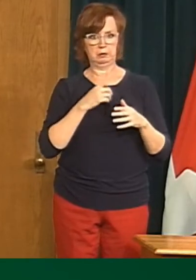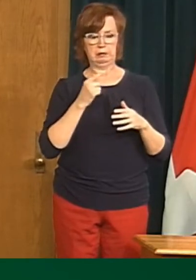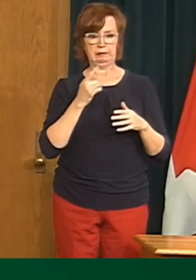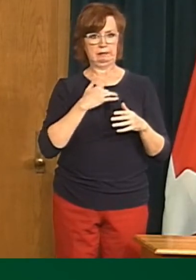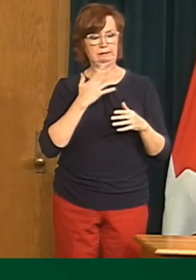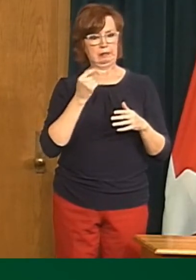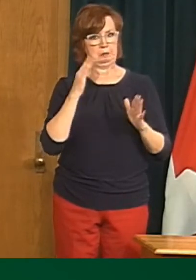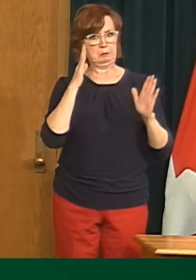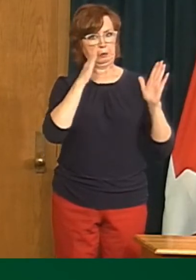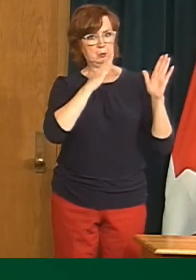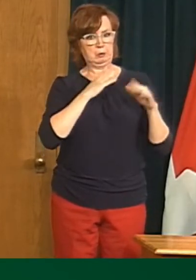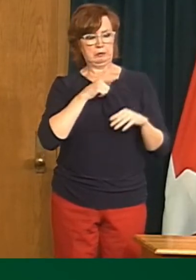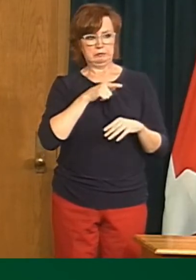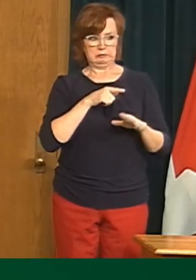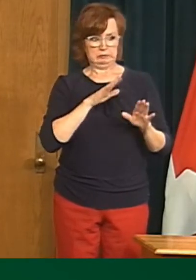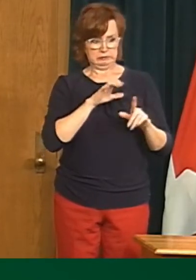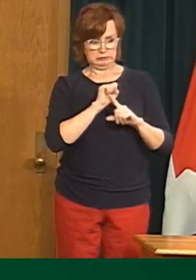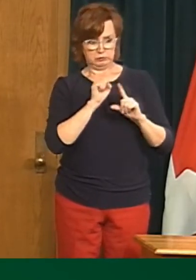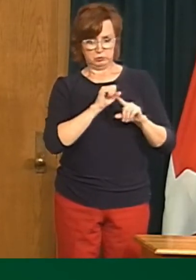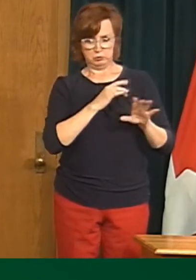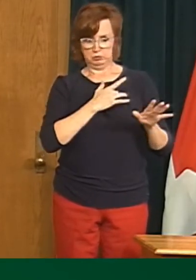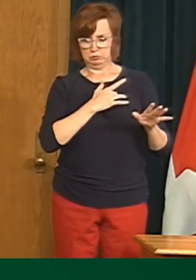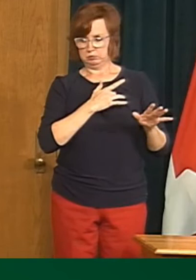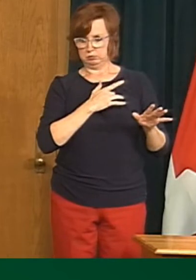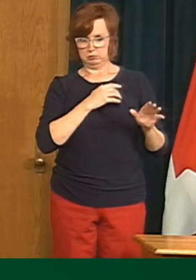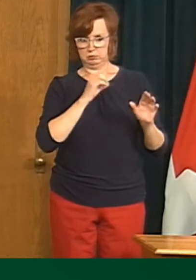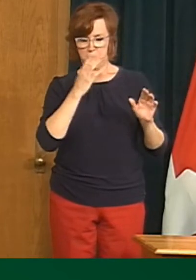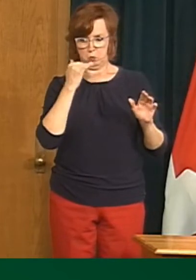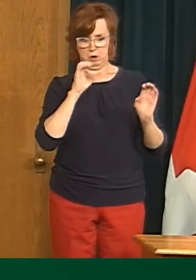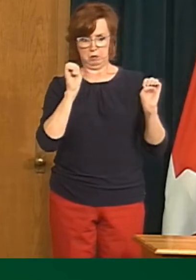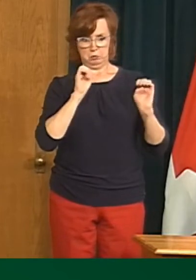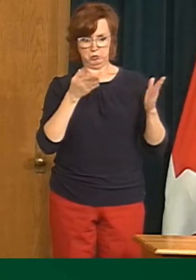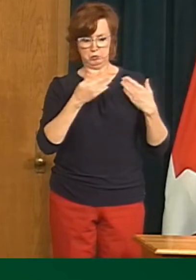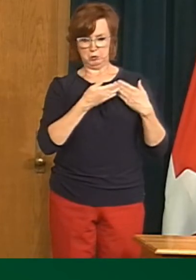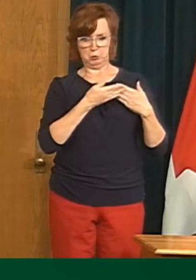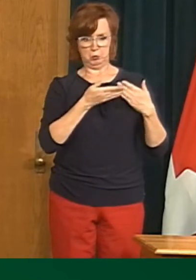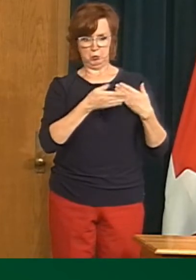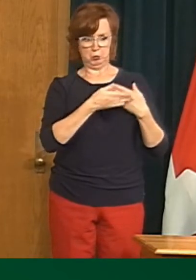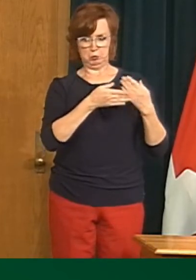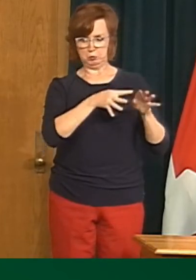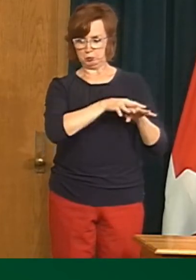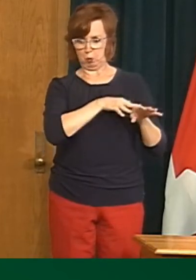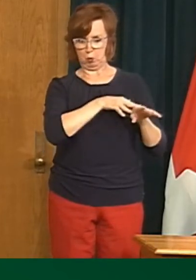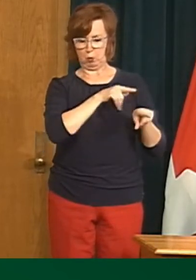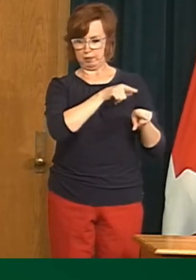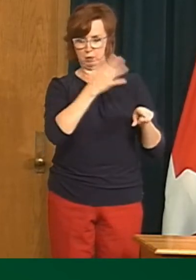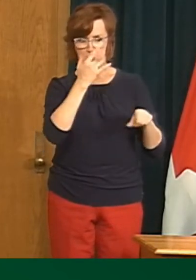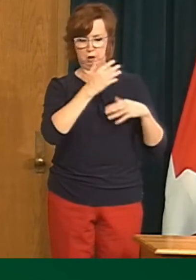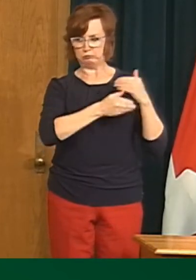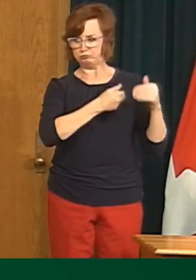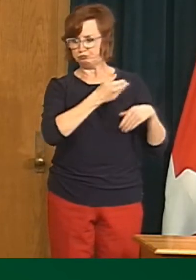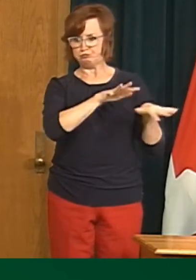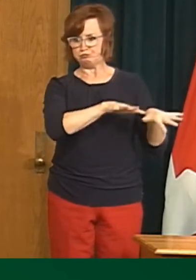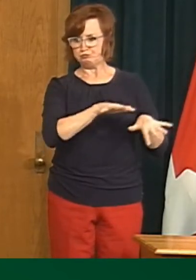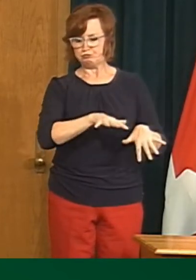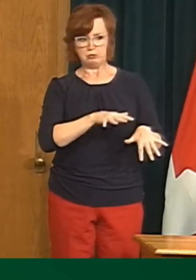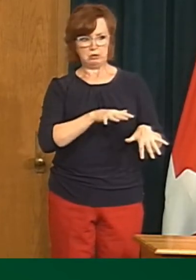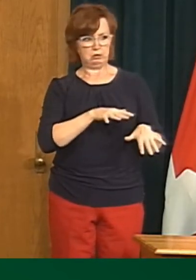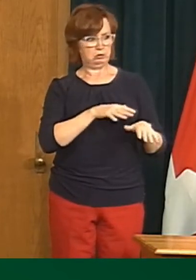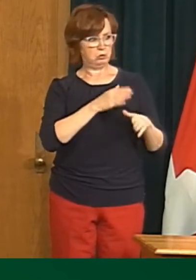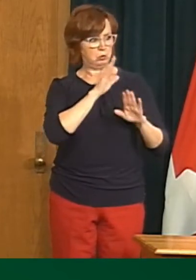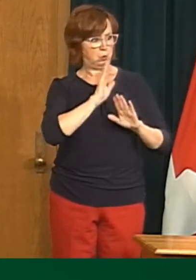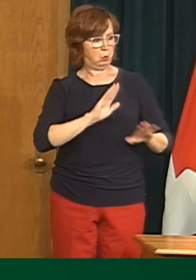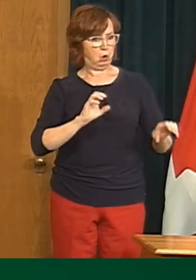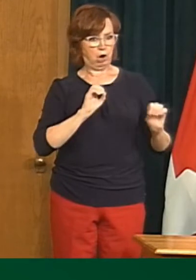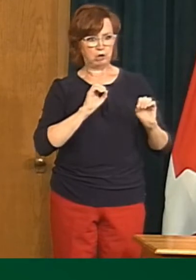be going. I don't know as far as specific tracking, if we have any numbers available right now,